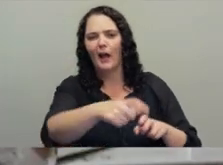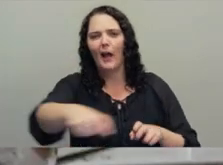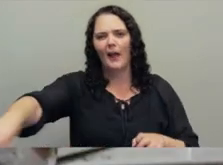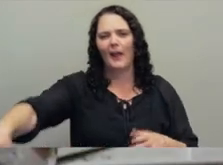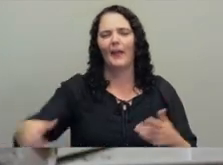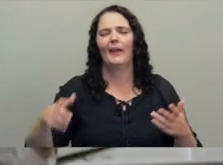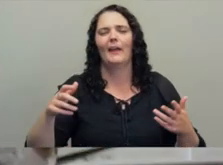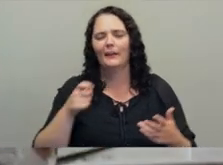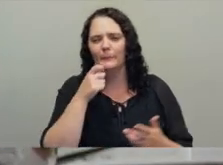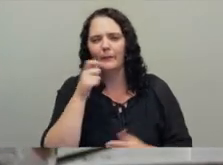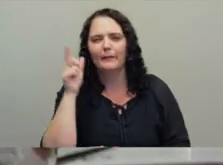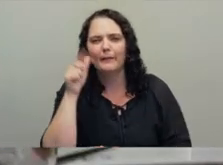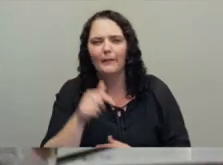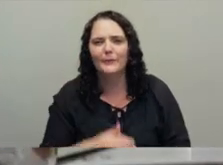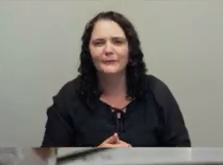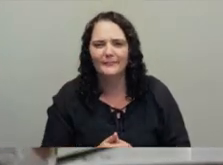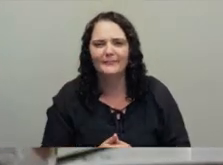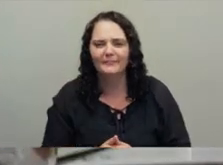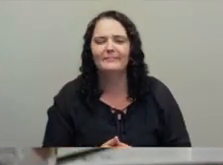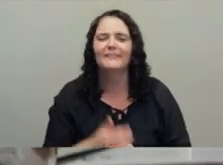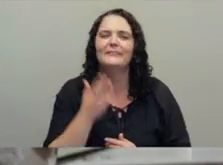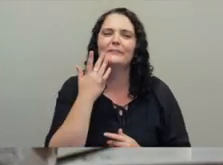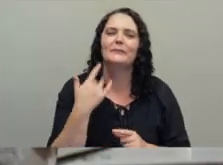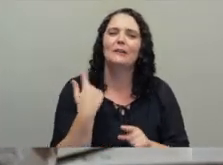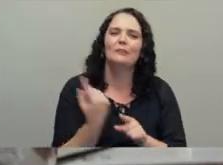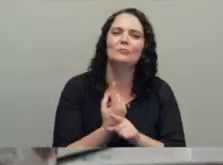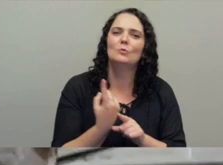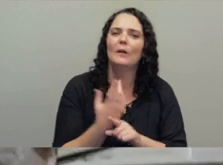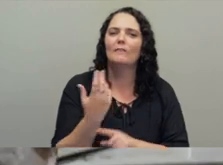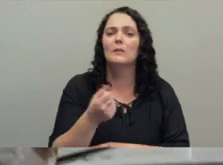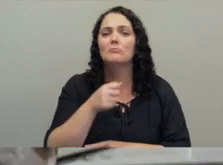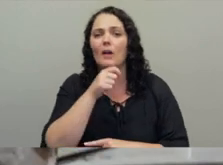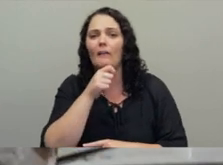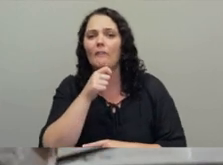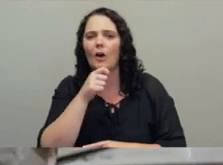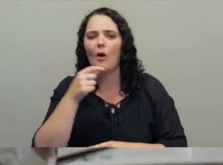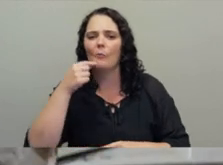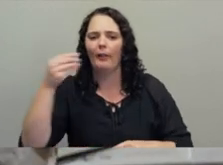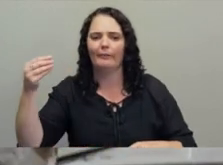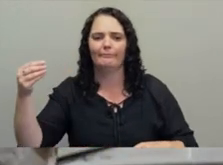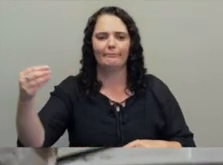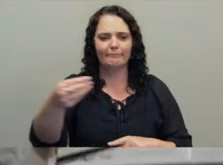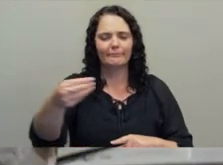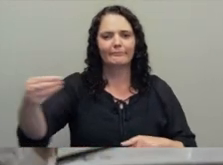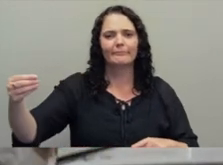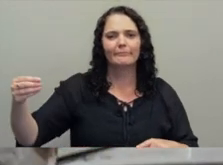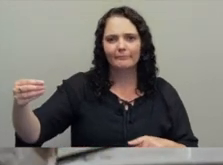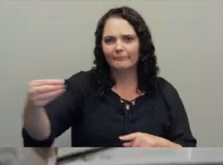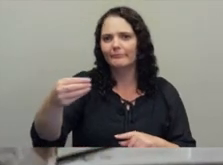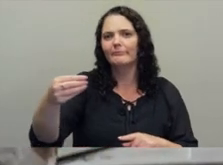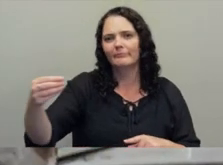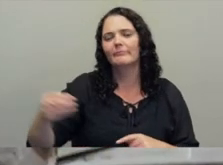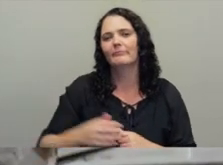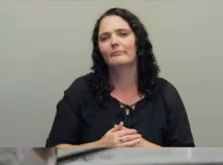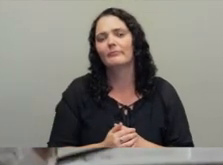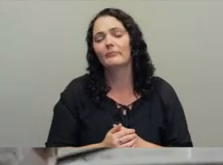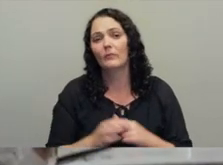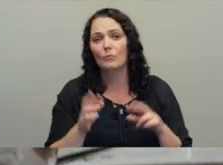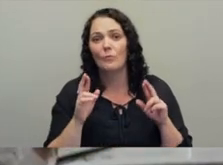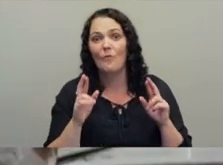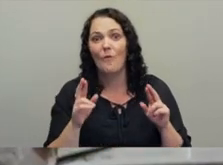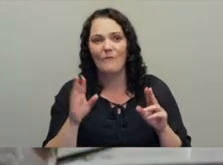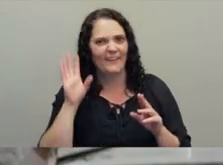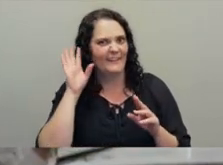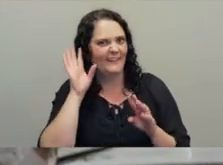really close to me. As I'm drawing over here, I'll move the microphone, and as I bring it back too. So hopefully that train noise won't